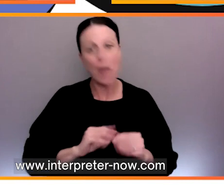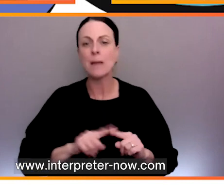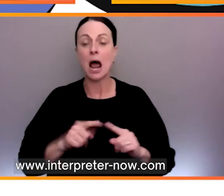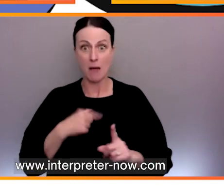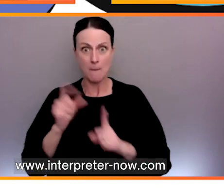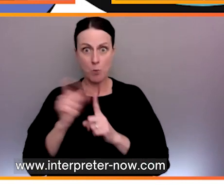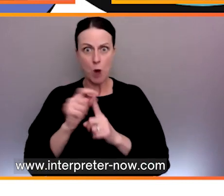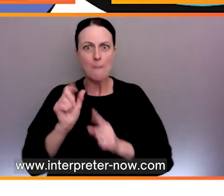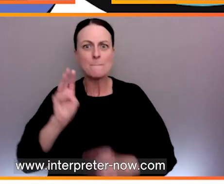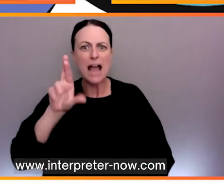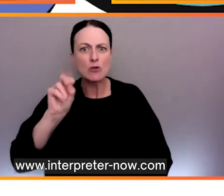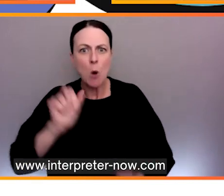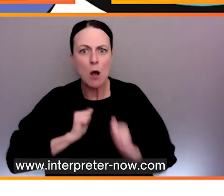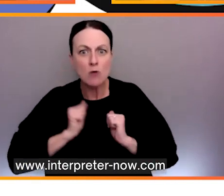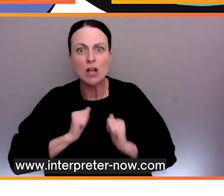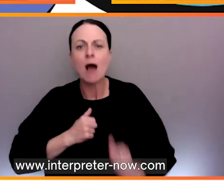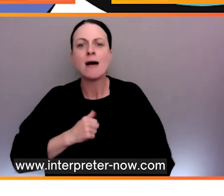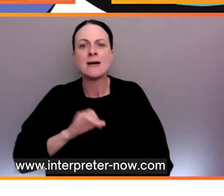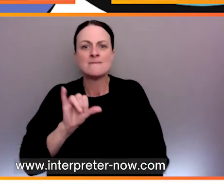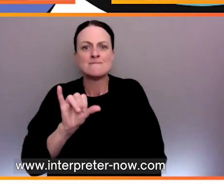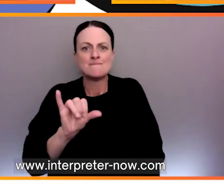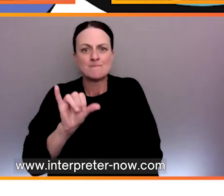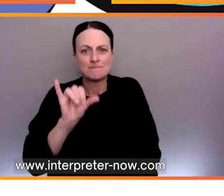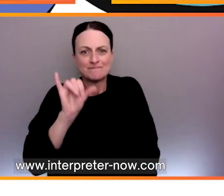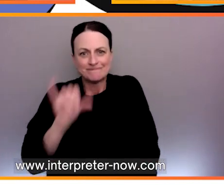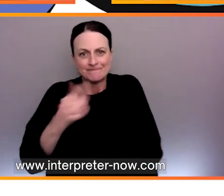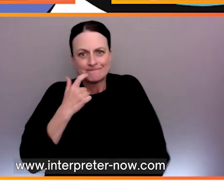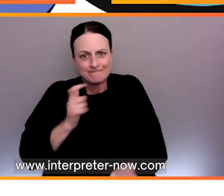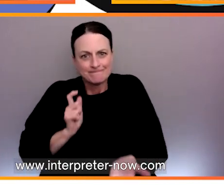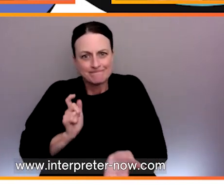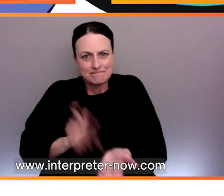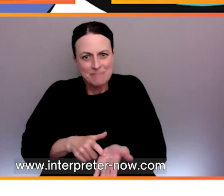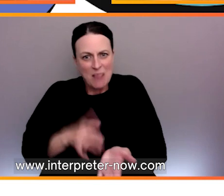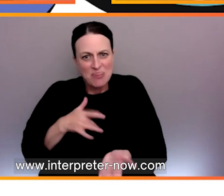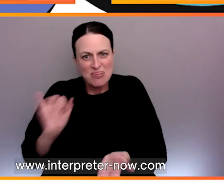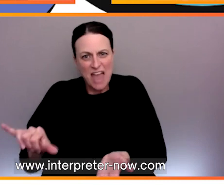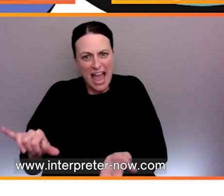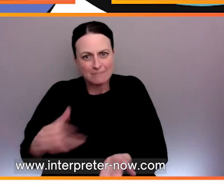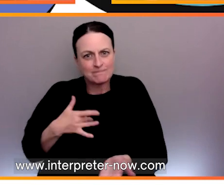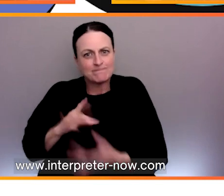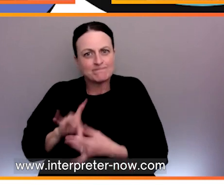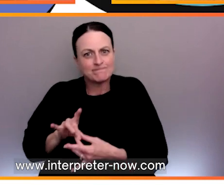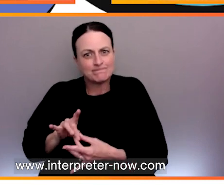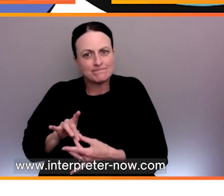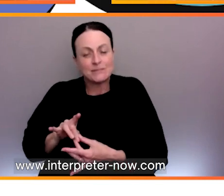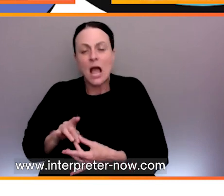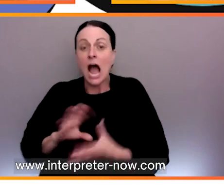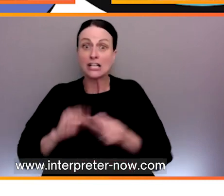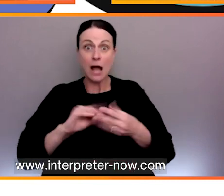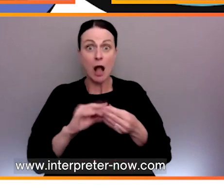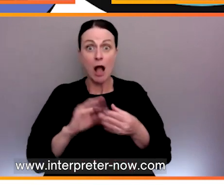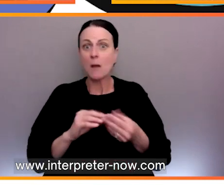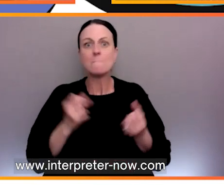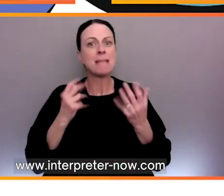And I think those, as you say, those microaggressions, what happens is this is all additive. So it's just, you're